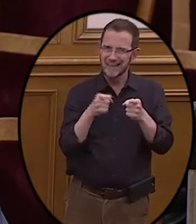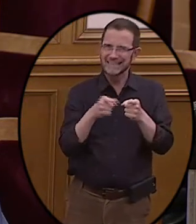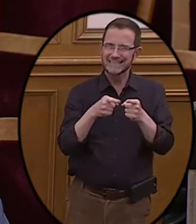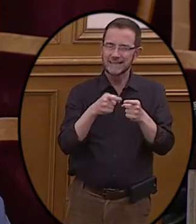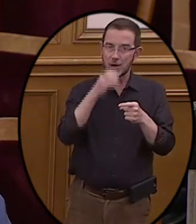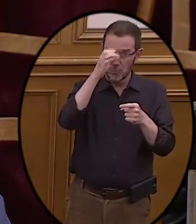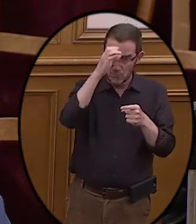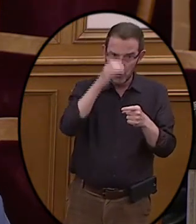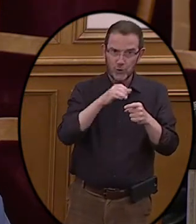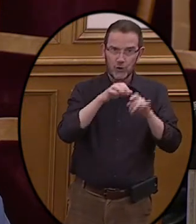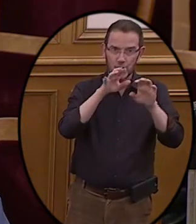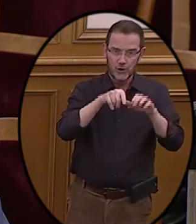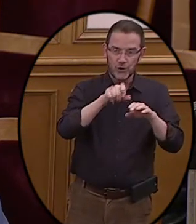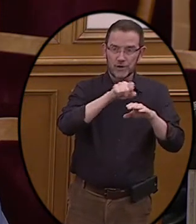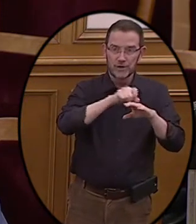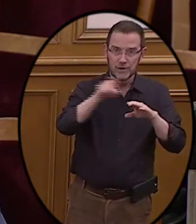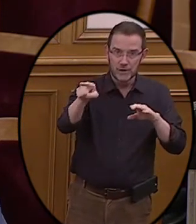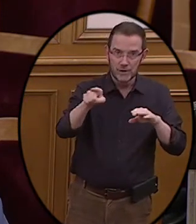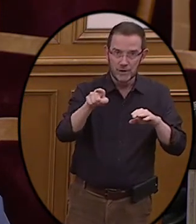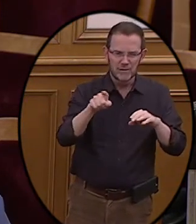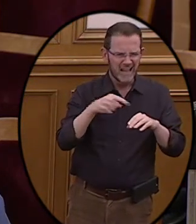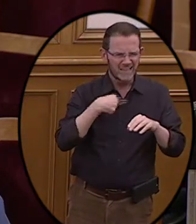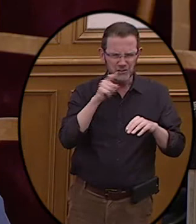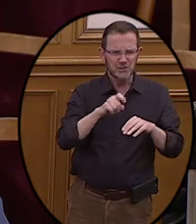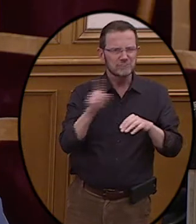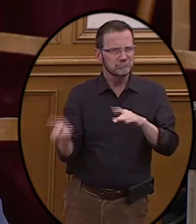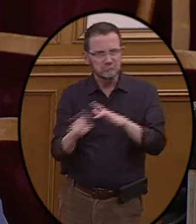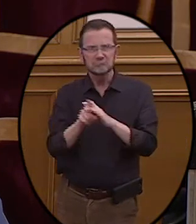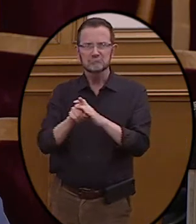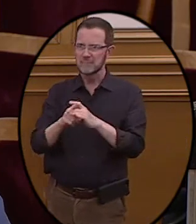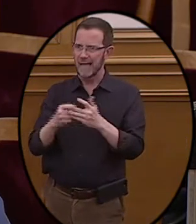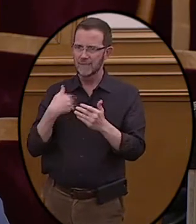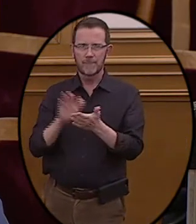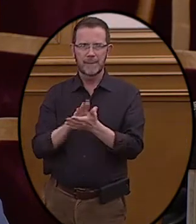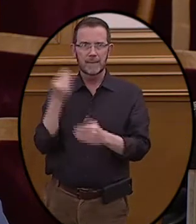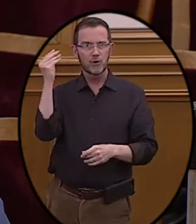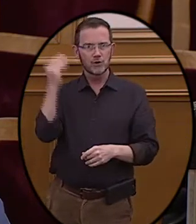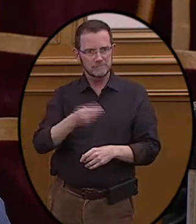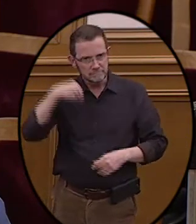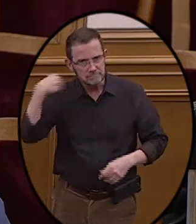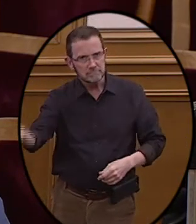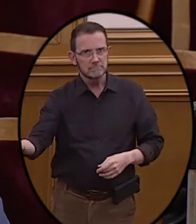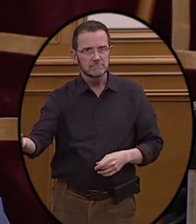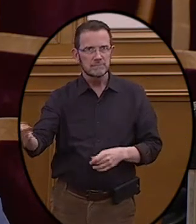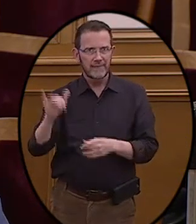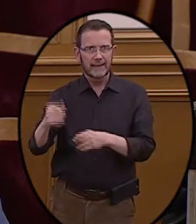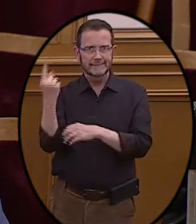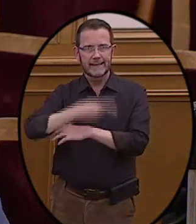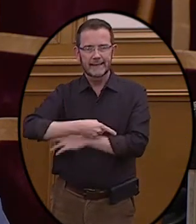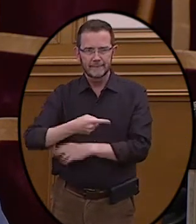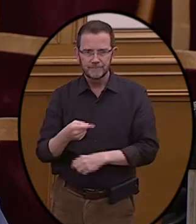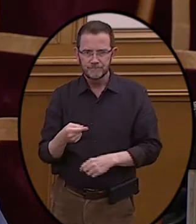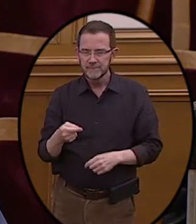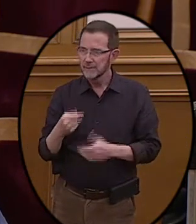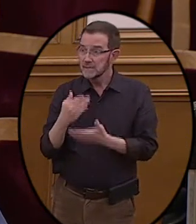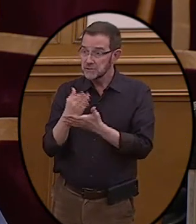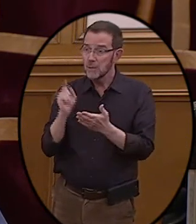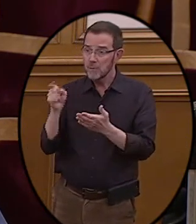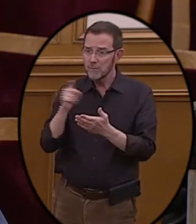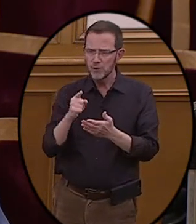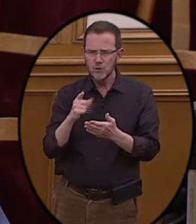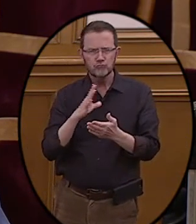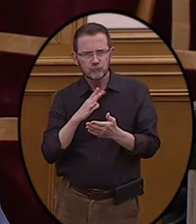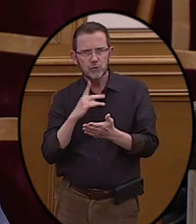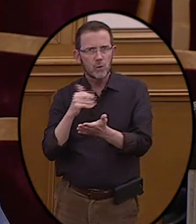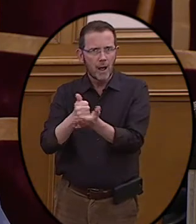department rethink their denial of volunteer help. I would love to volunteer for this department and help people that have accessibility needs in this